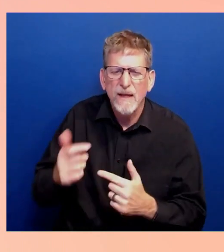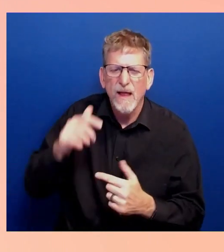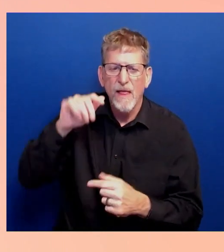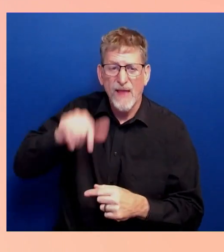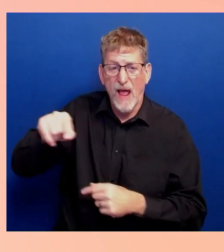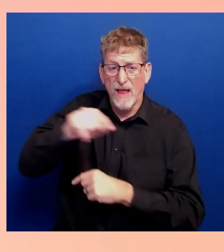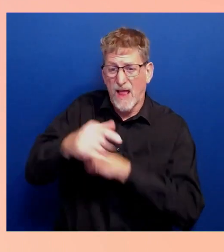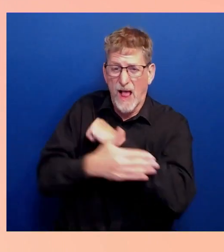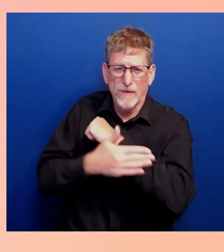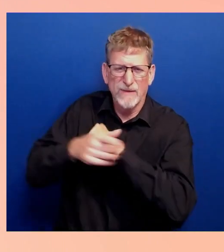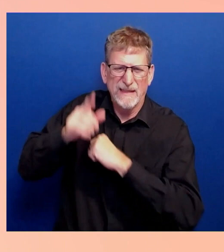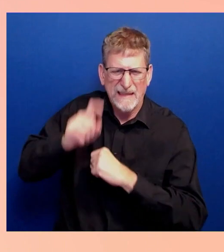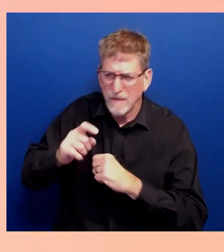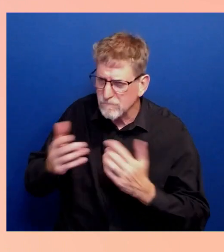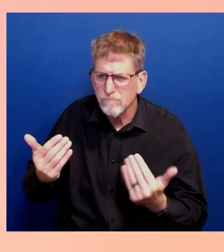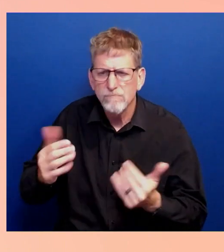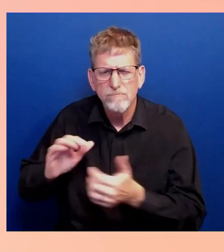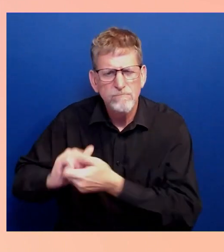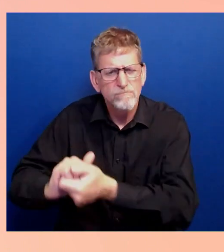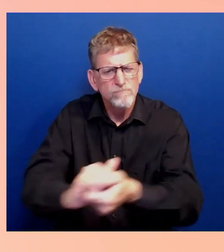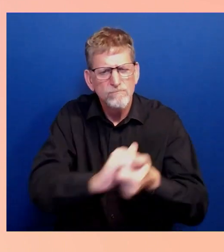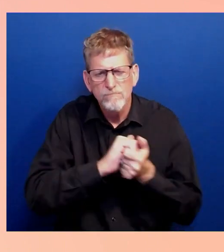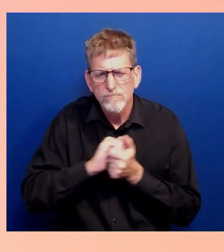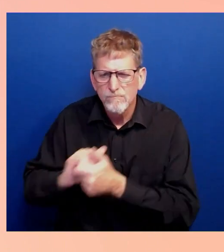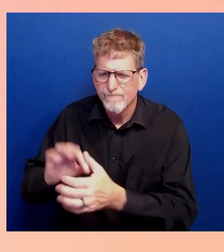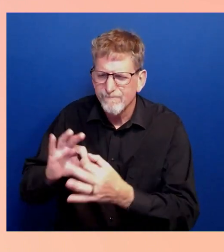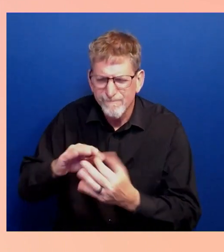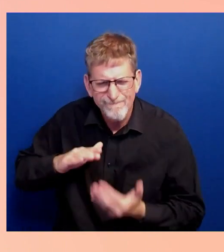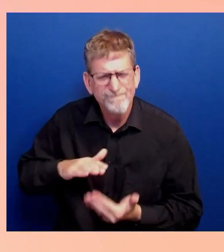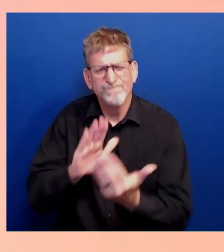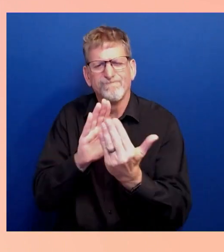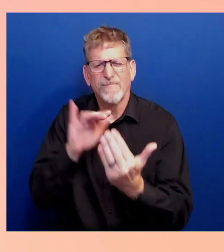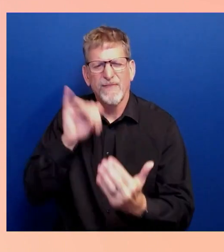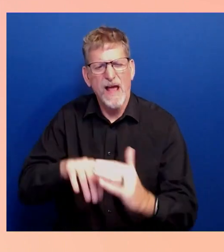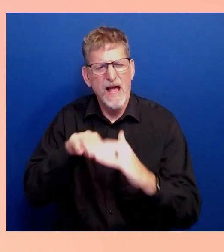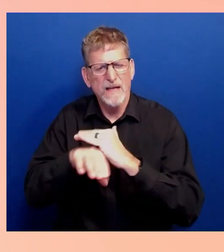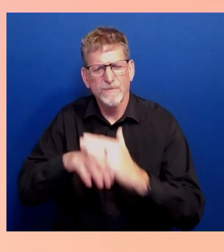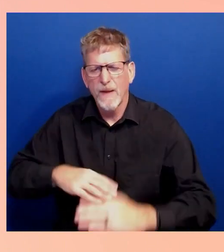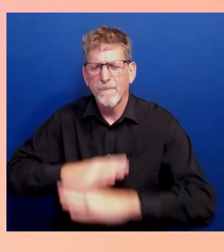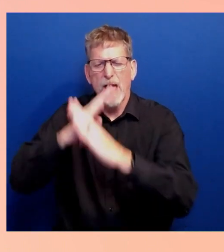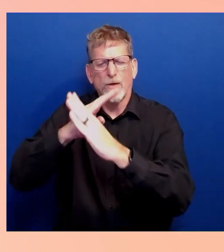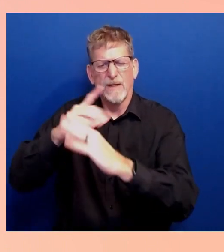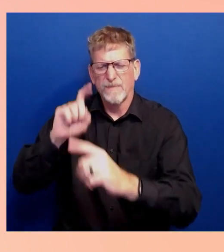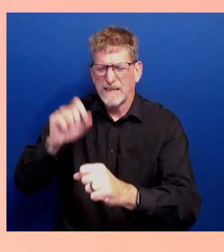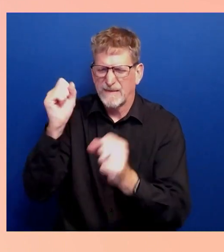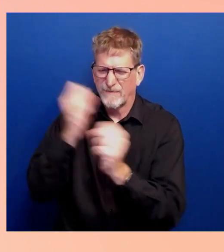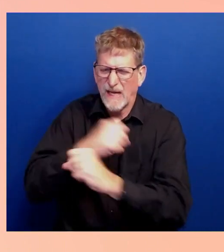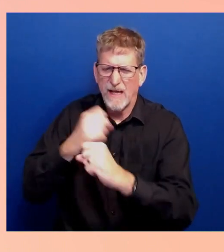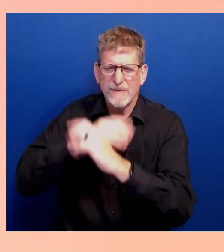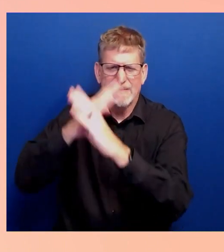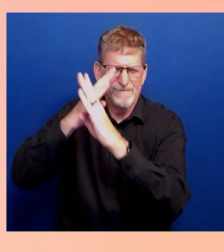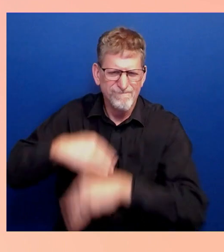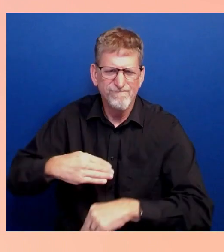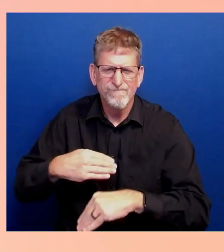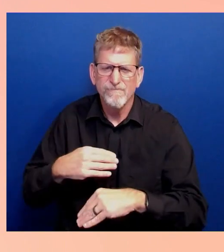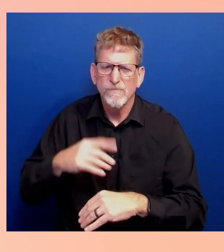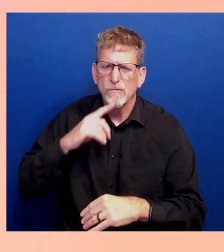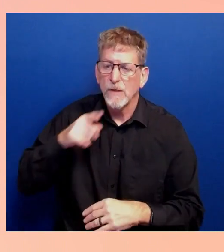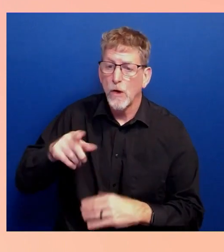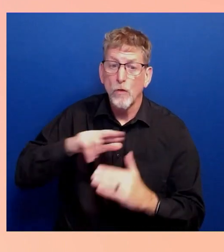accessibility barriers, the solutions were really outstanding and the results were really good. But having not only